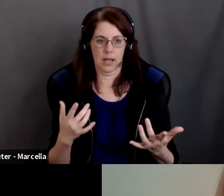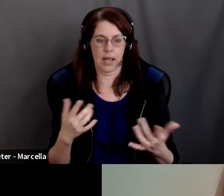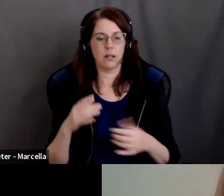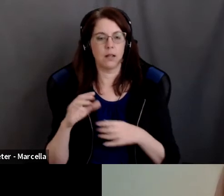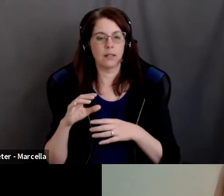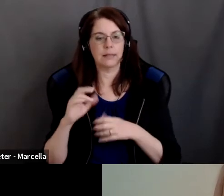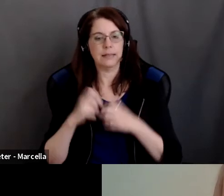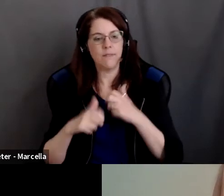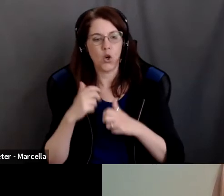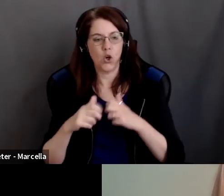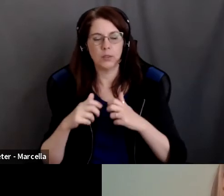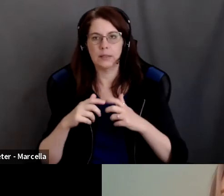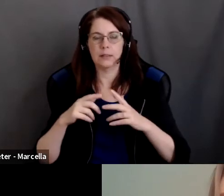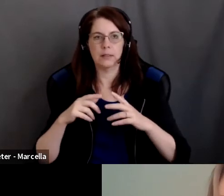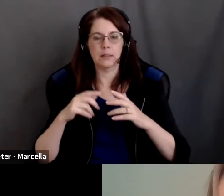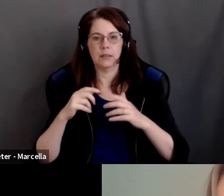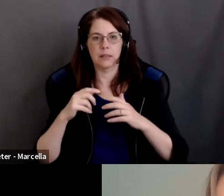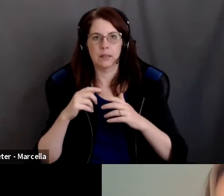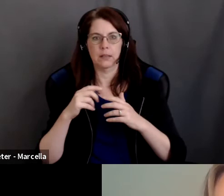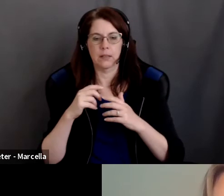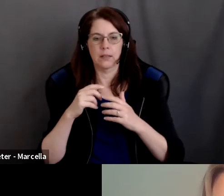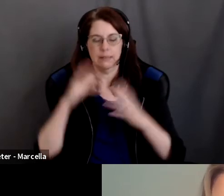difficulties also impact how someone goes through the event.